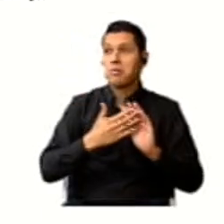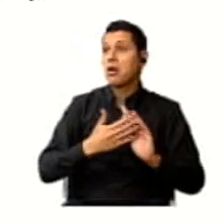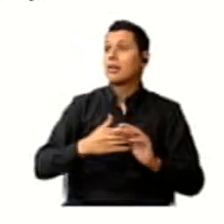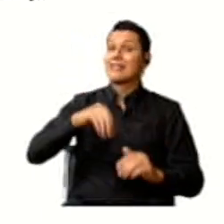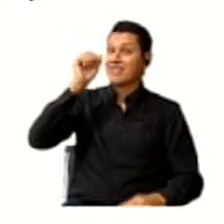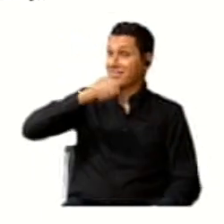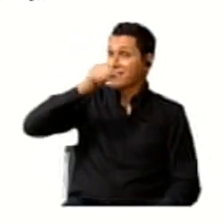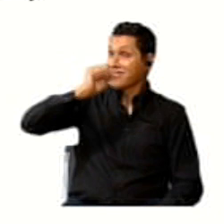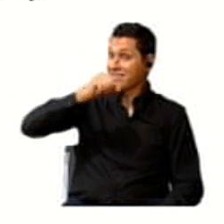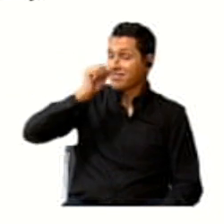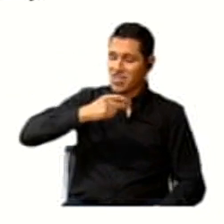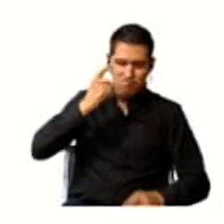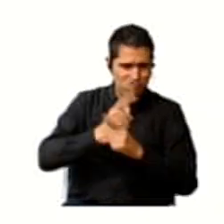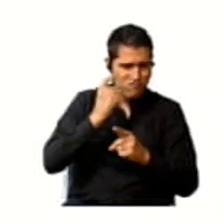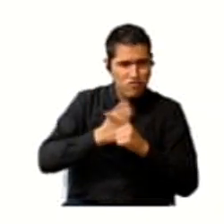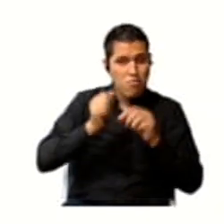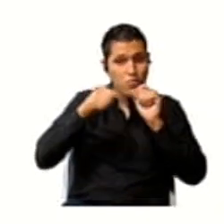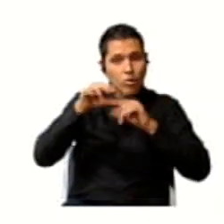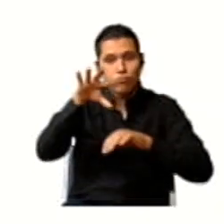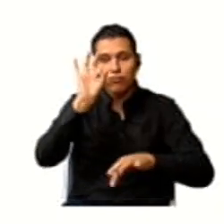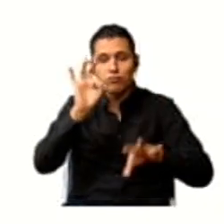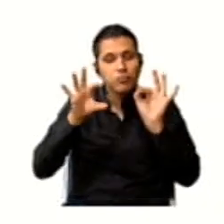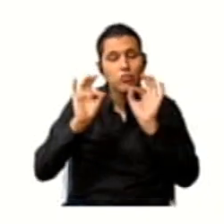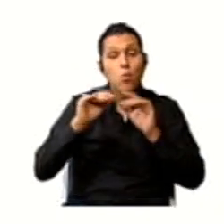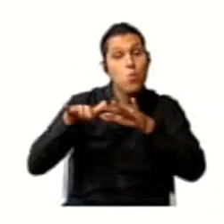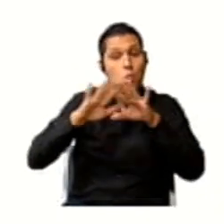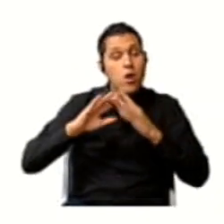Yes, very good, Waldo.